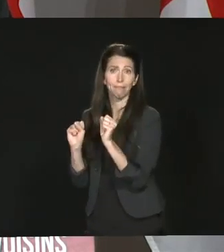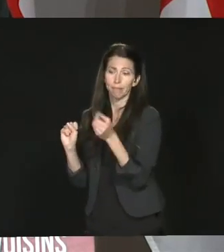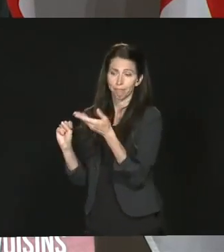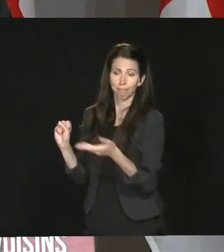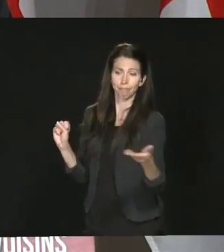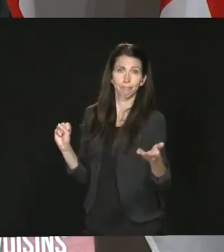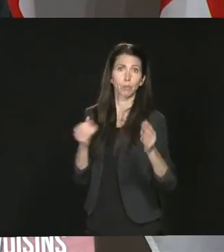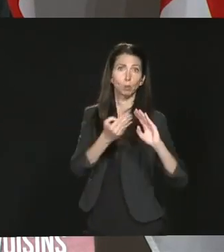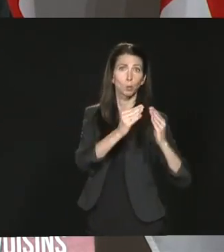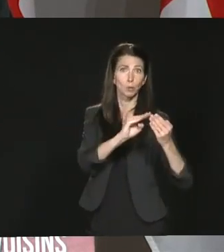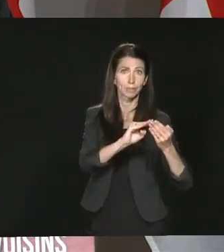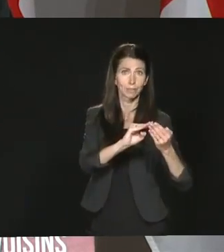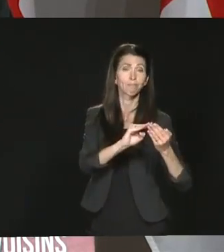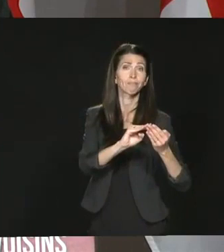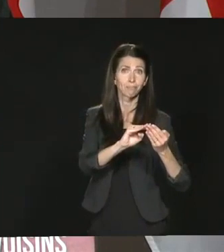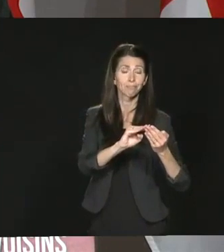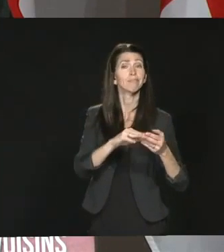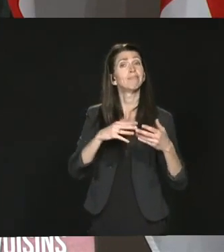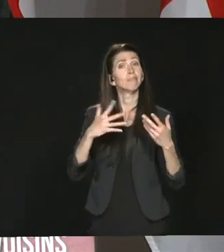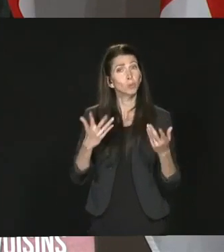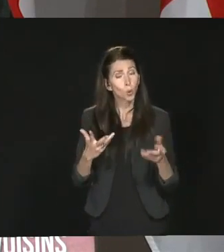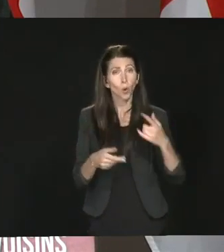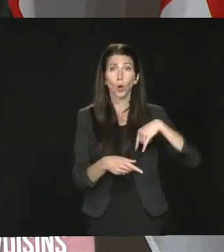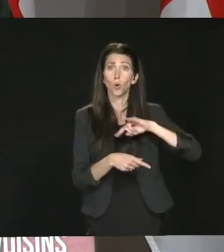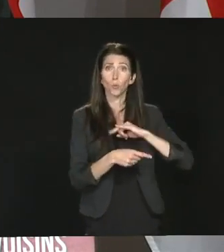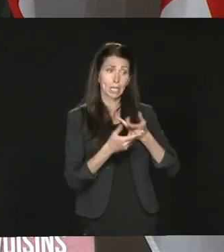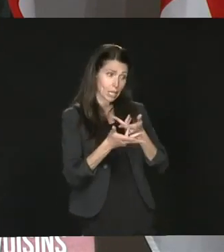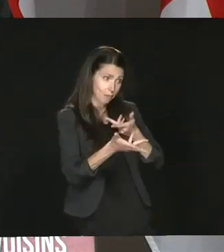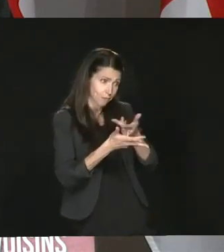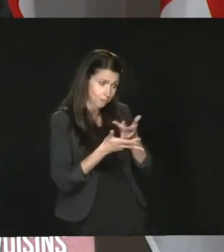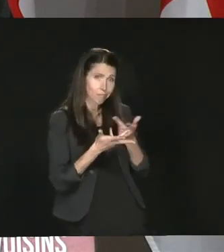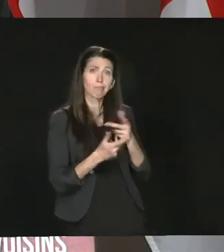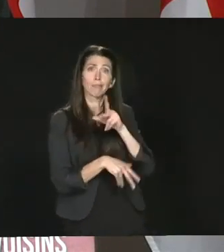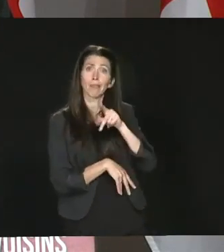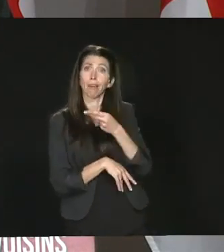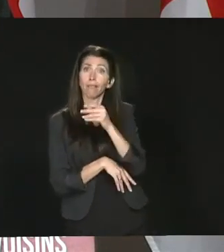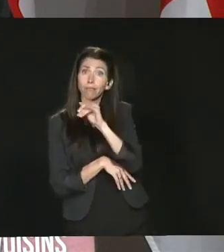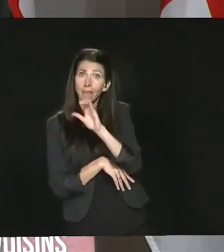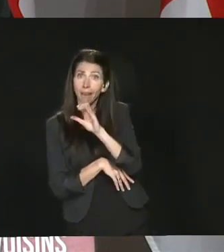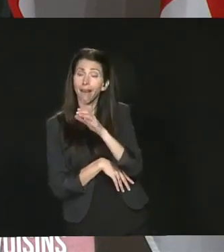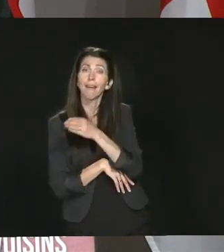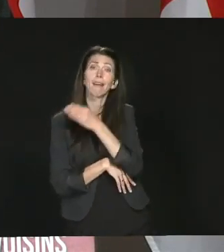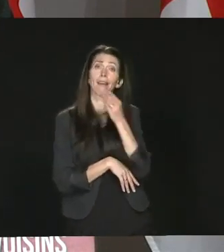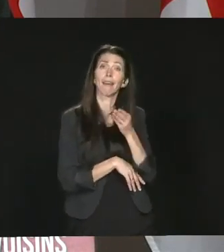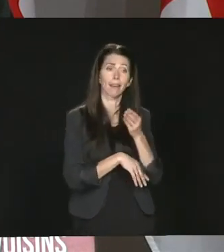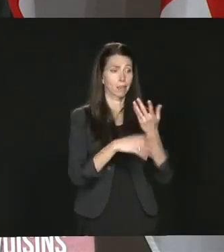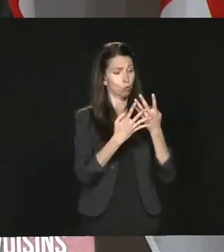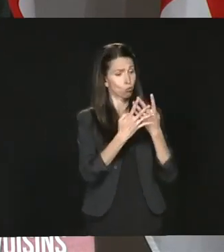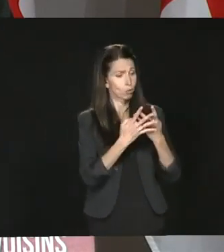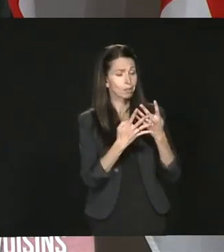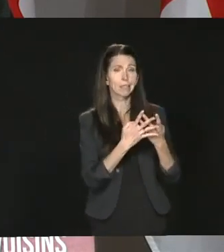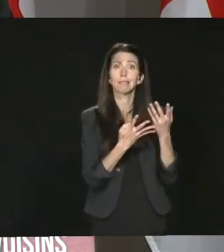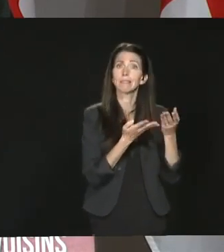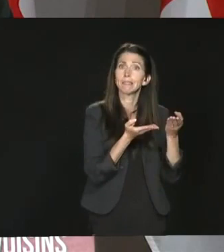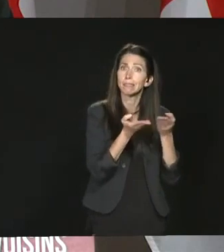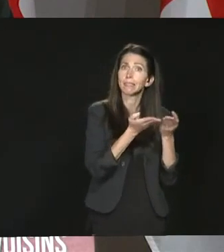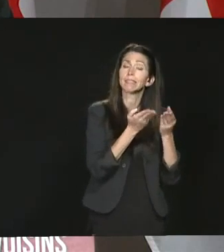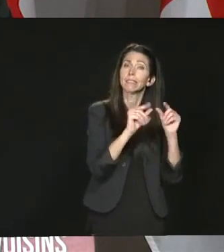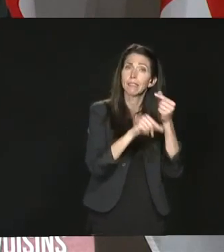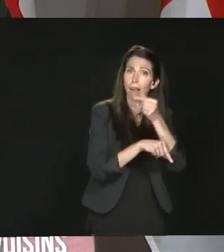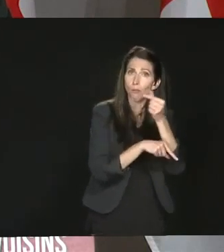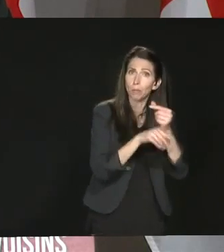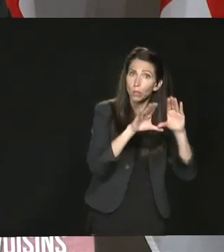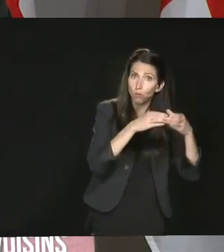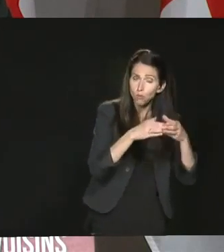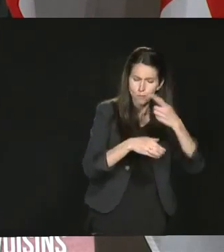has done in partnership with the Public Health Agency of Canada and local public health authorities to ensure a safe environment for